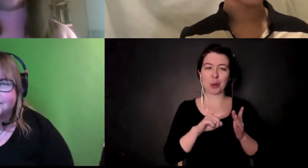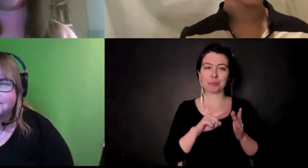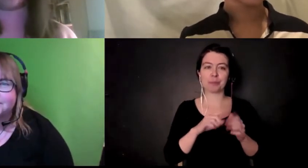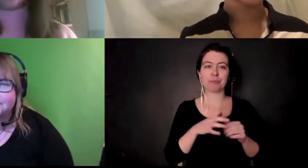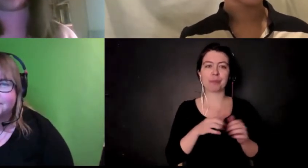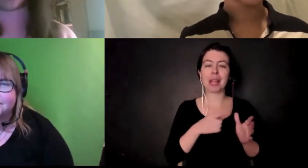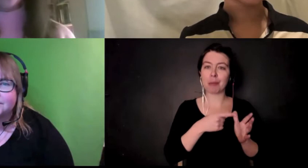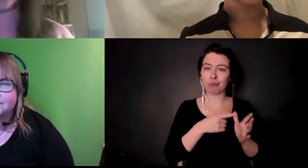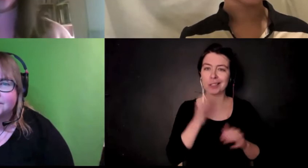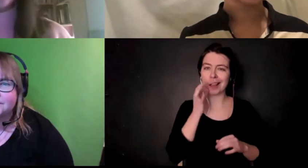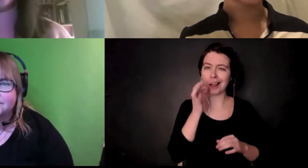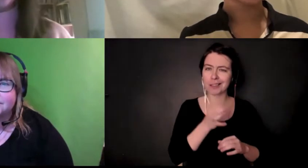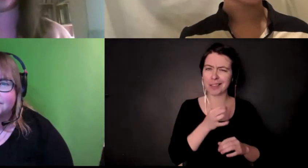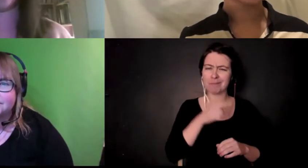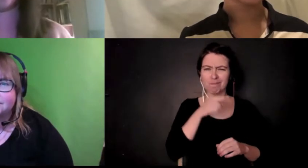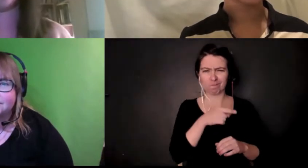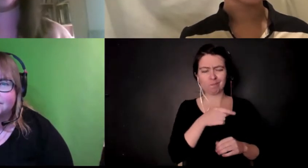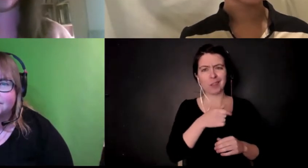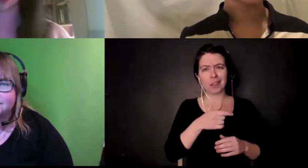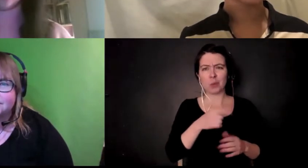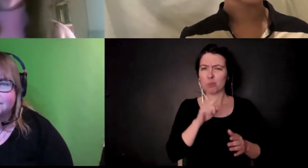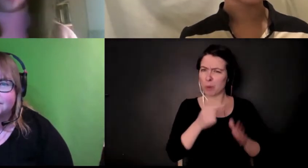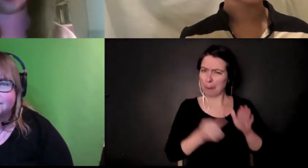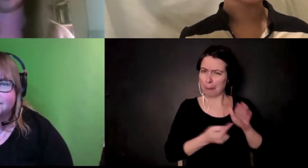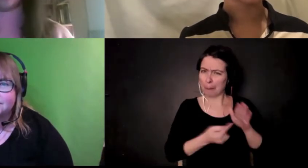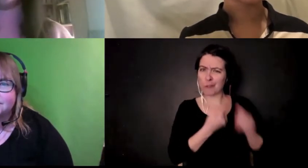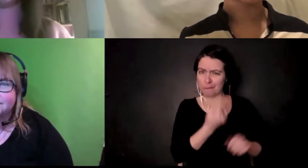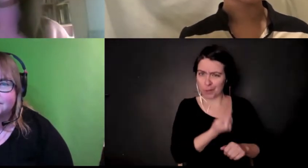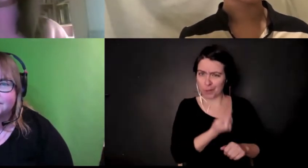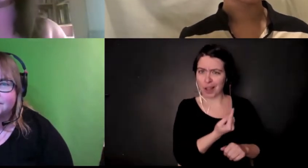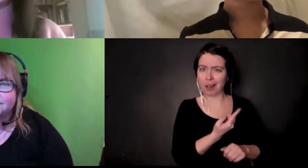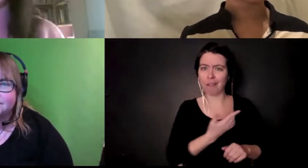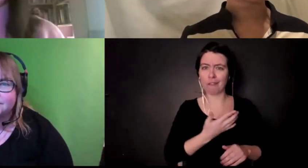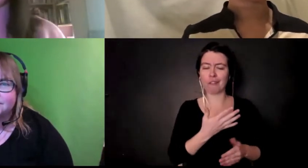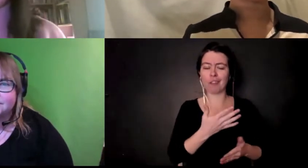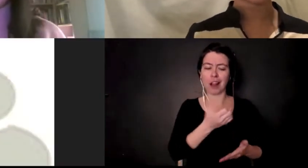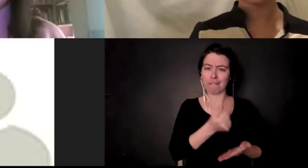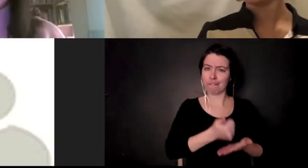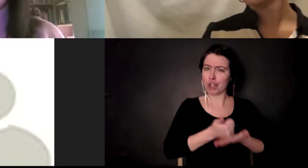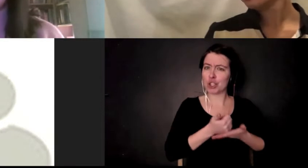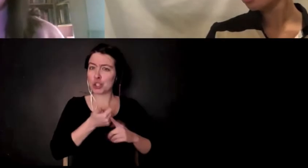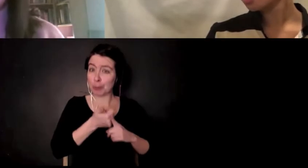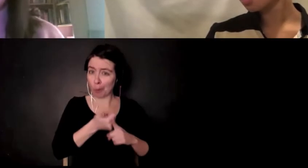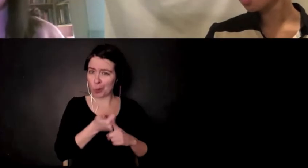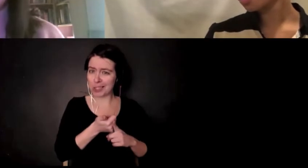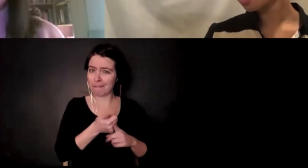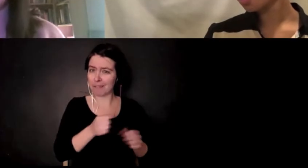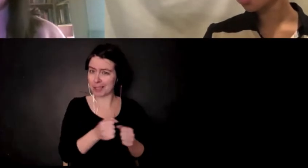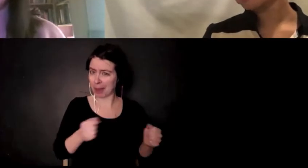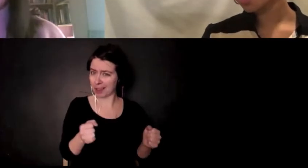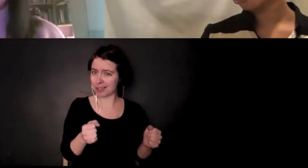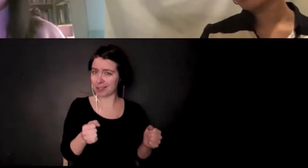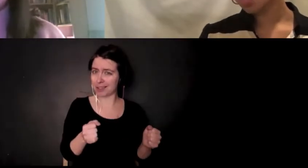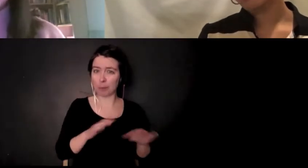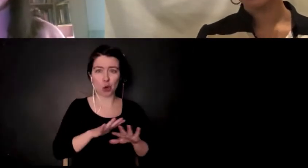that supportive space outside of an institutional space. Mm-hmm. Yeah,